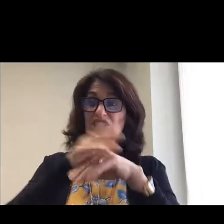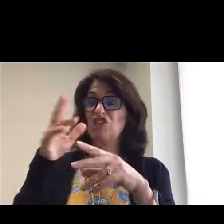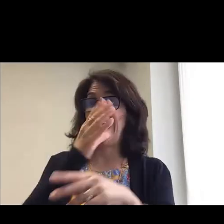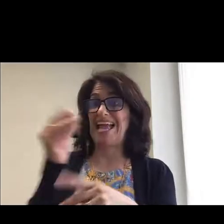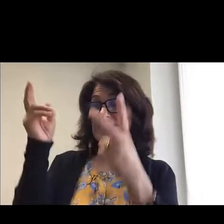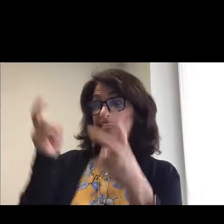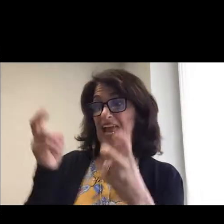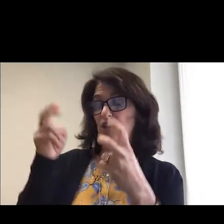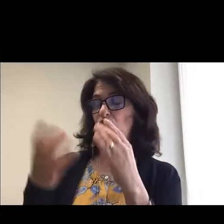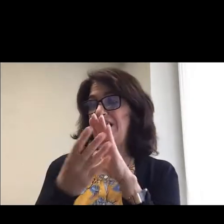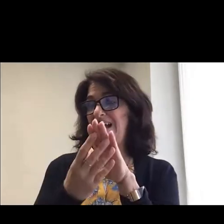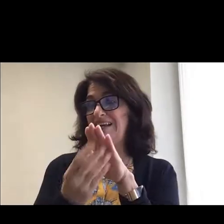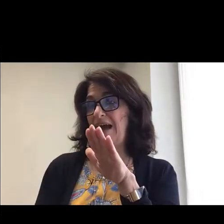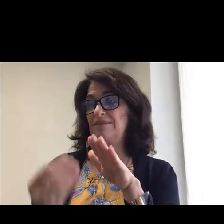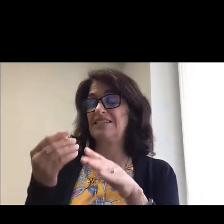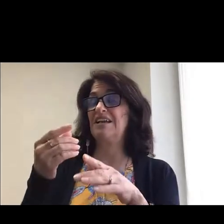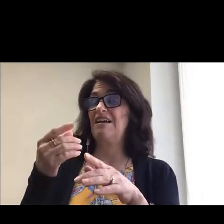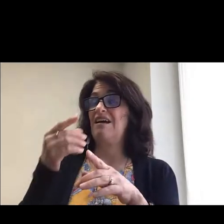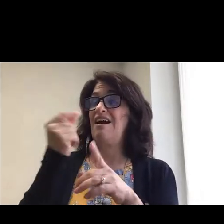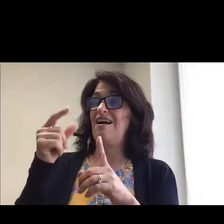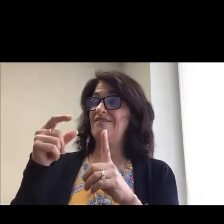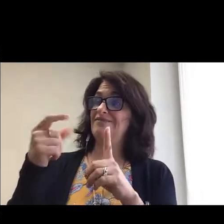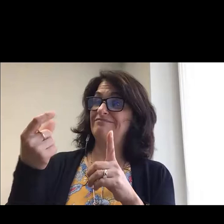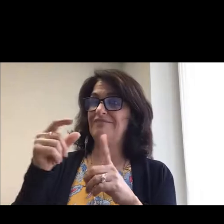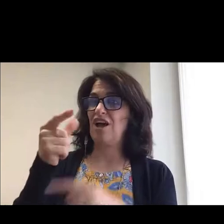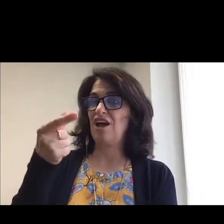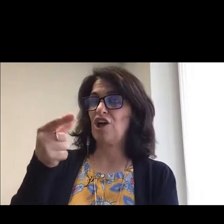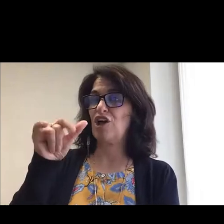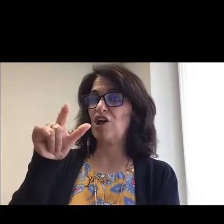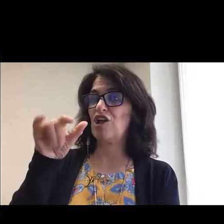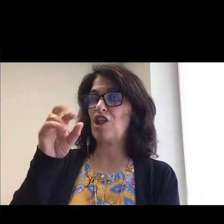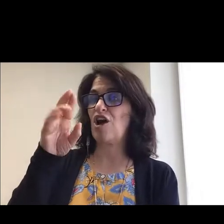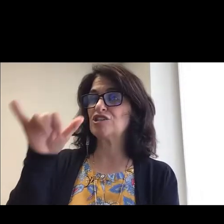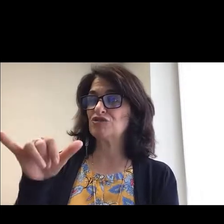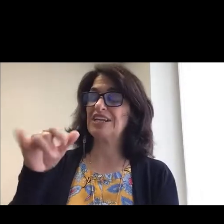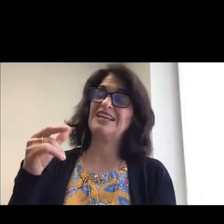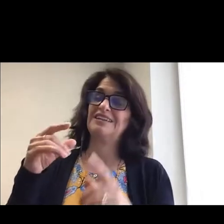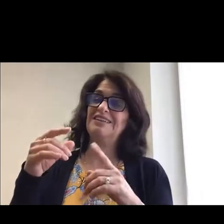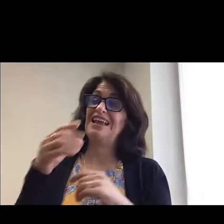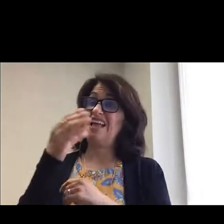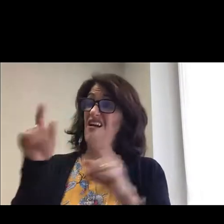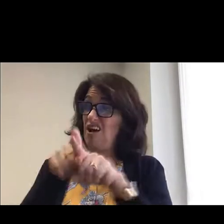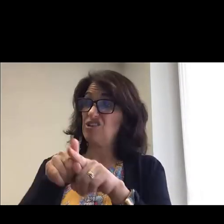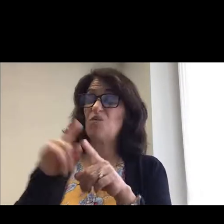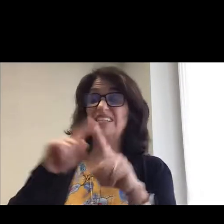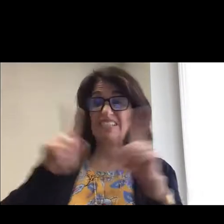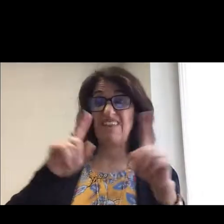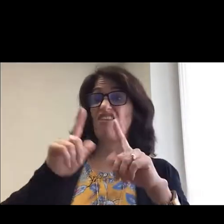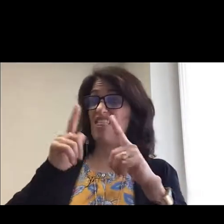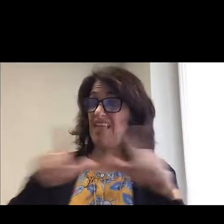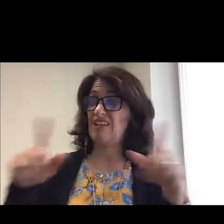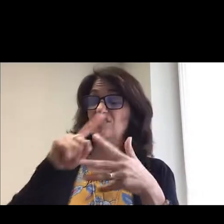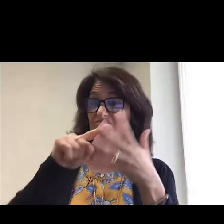of our glossaries in mental health terminology. They are in Arabic, Nepali, Saga Karen,